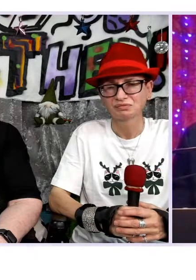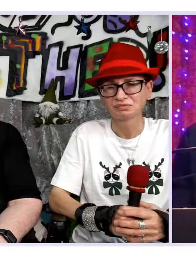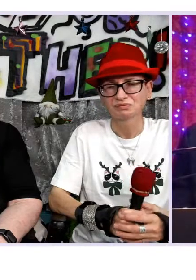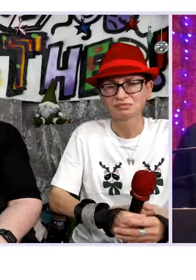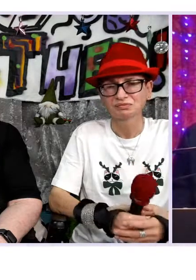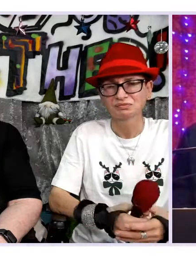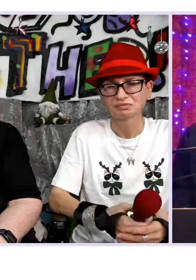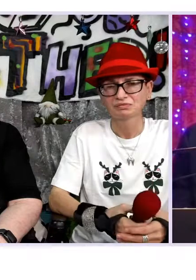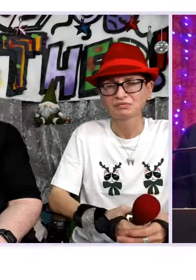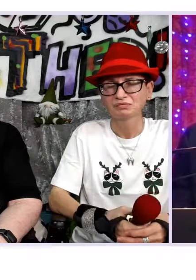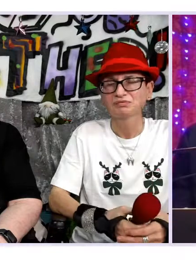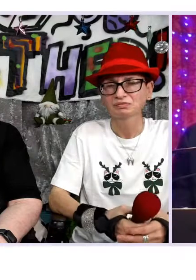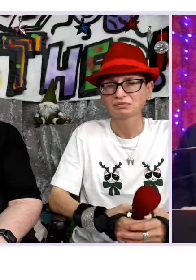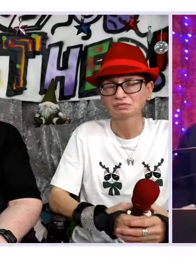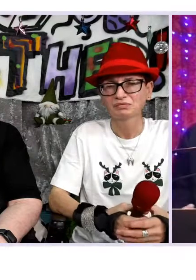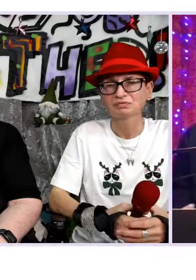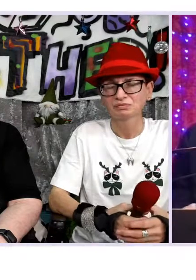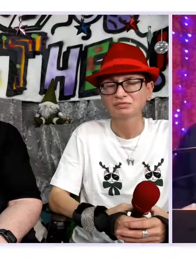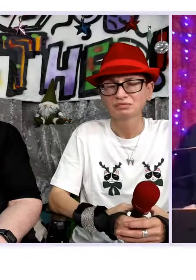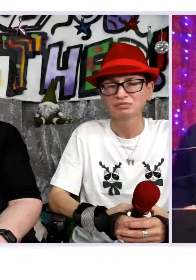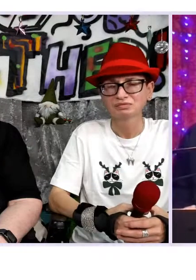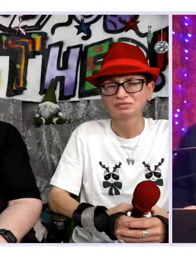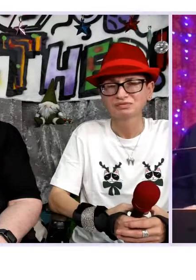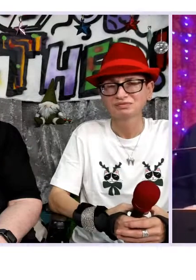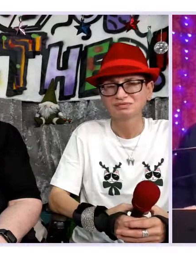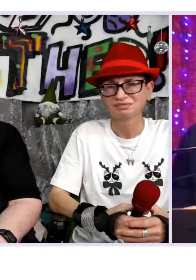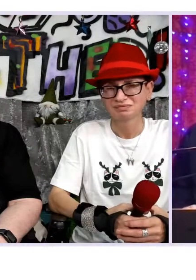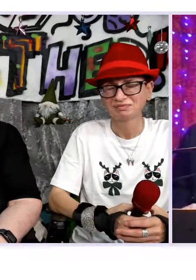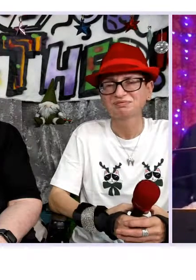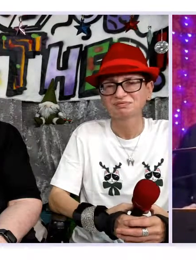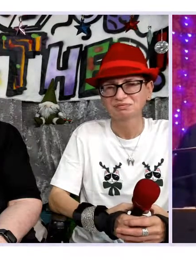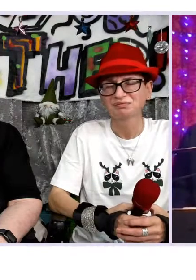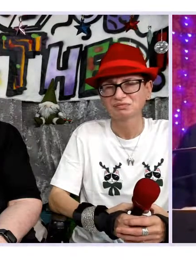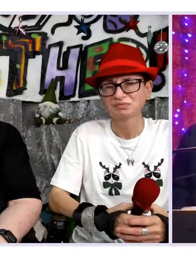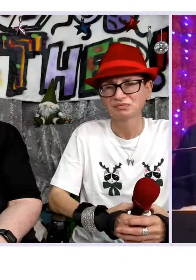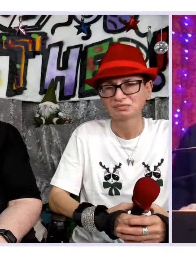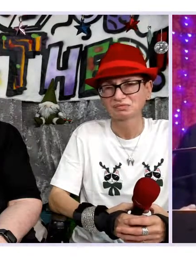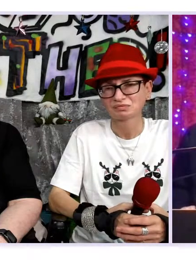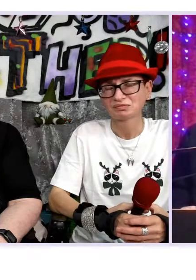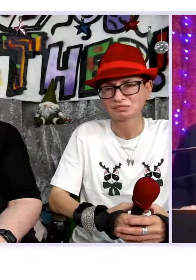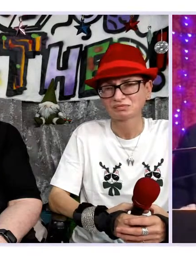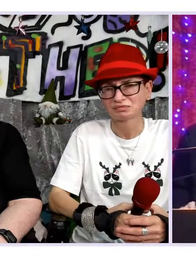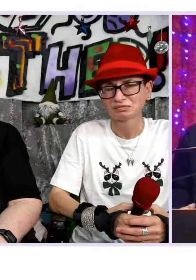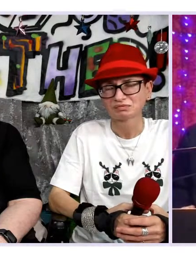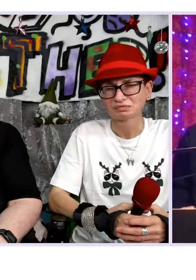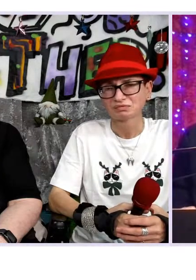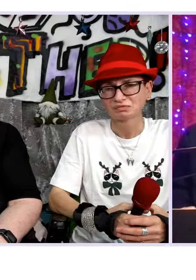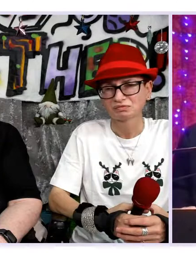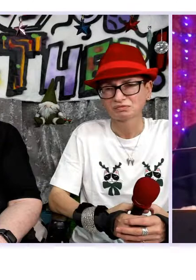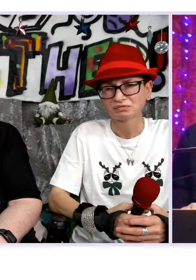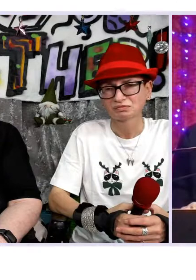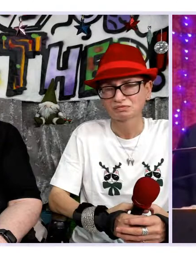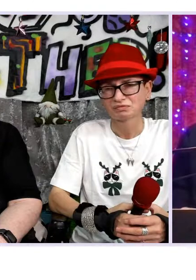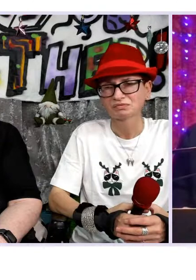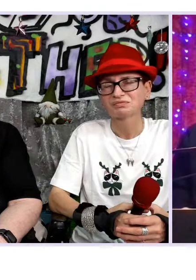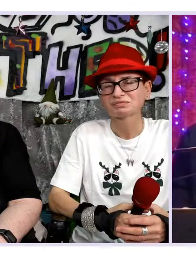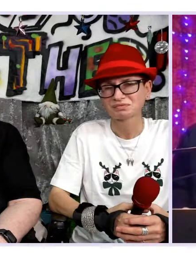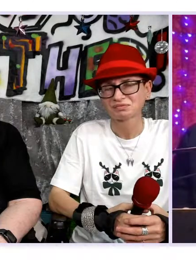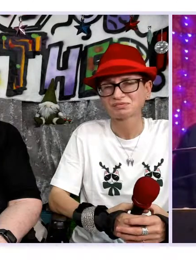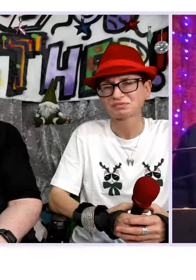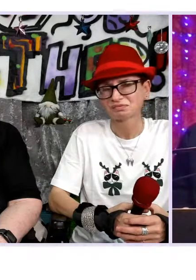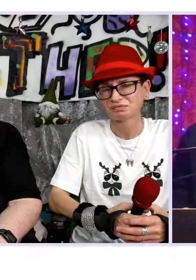it was out on Sky Sports. So it's not a kind of niche article. It's mainstream news promoting